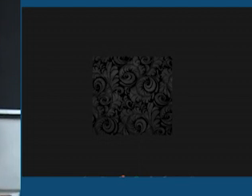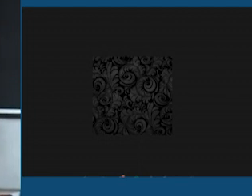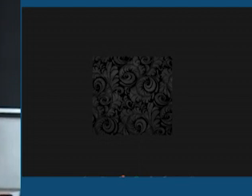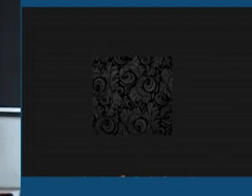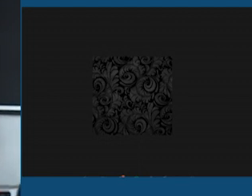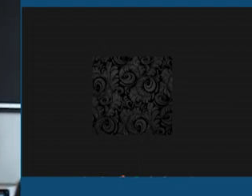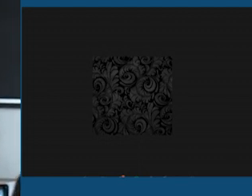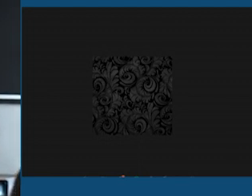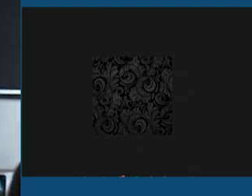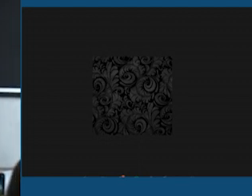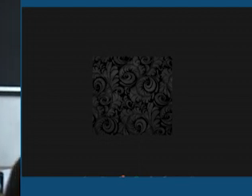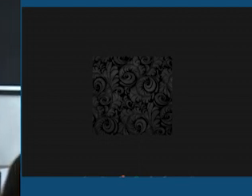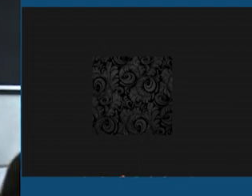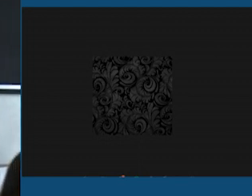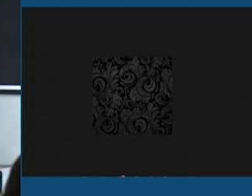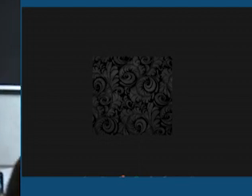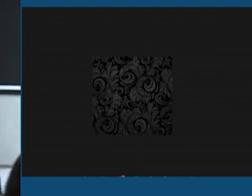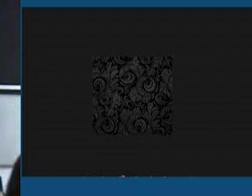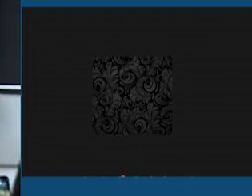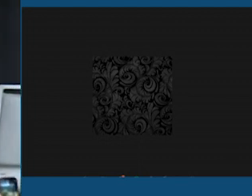of days, weeks, months, years.